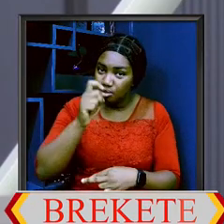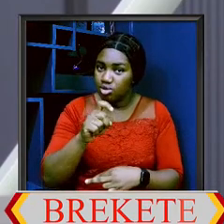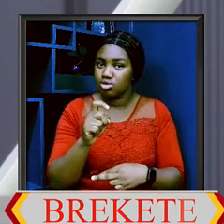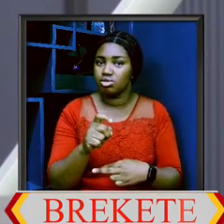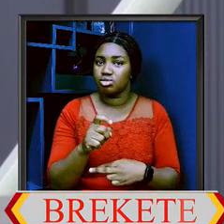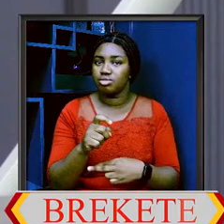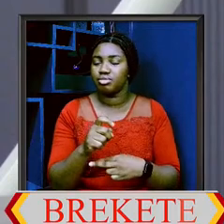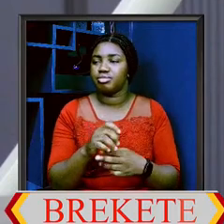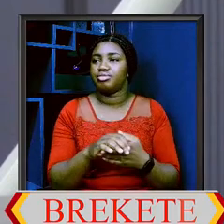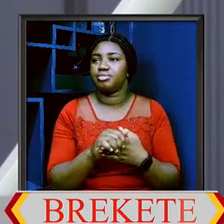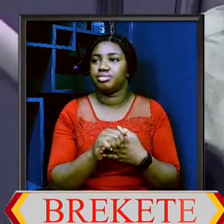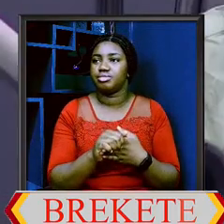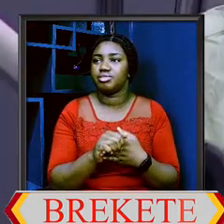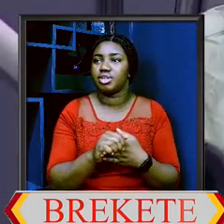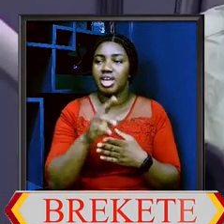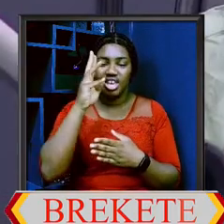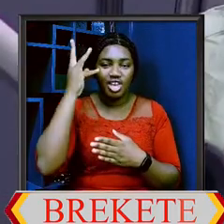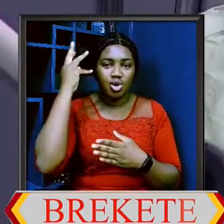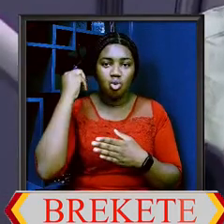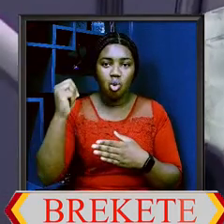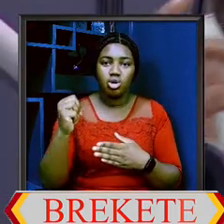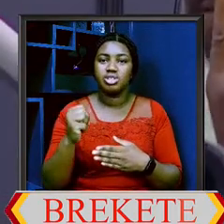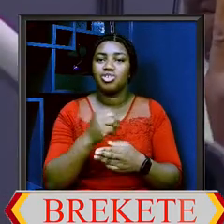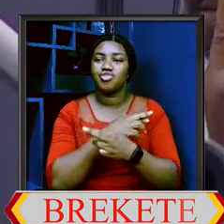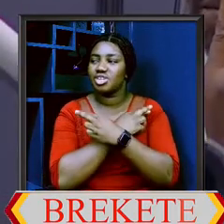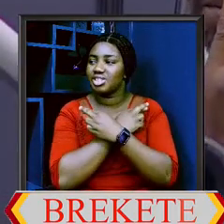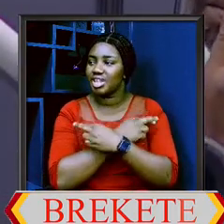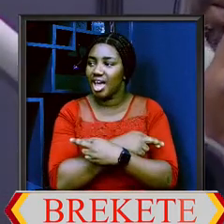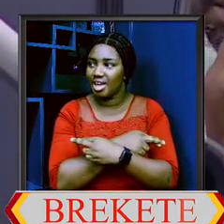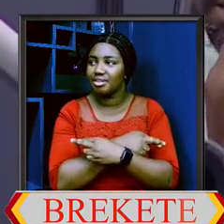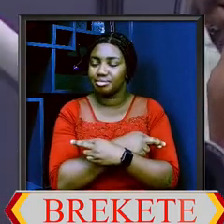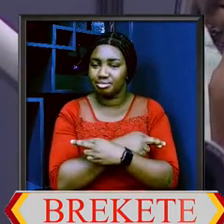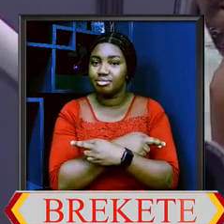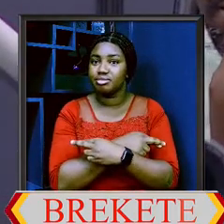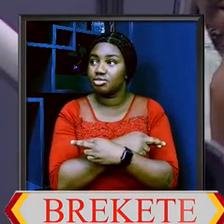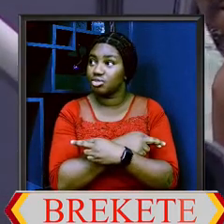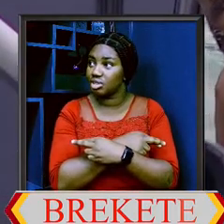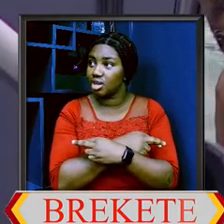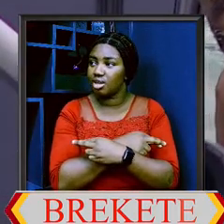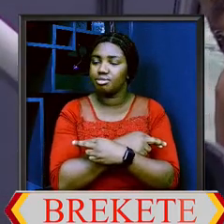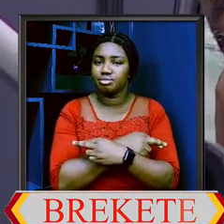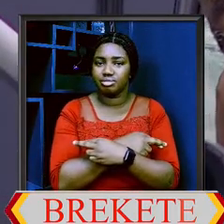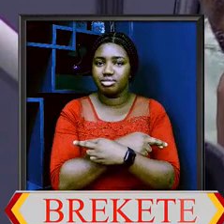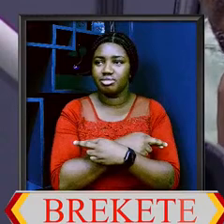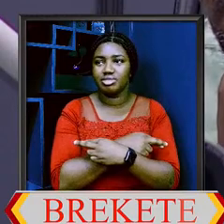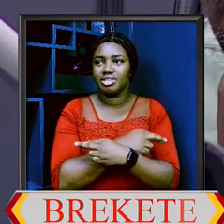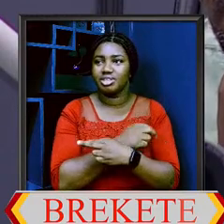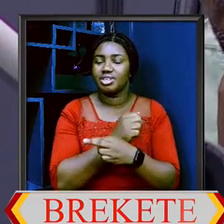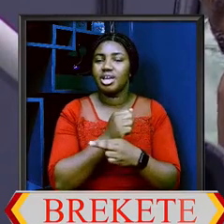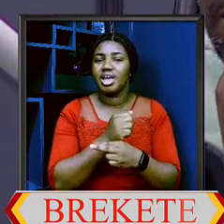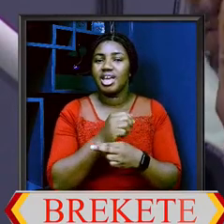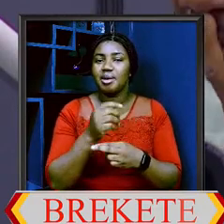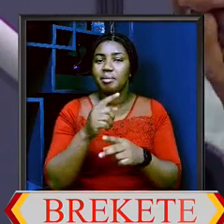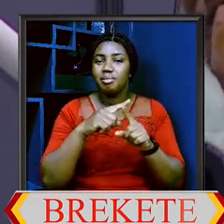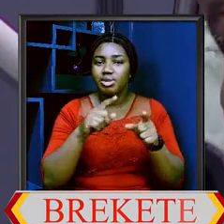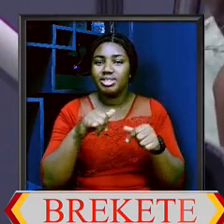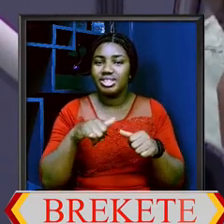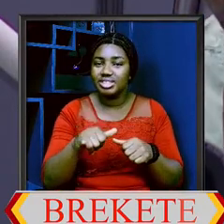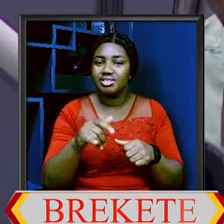compos so he was retired but still the provos couldn't allow me a breing